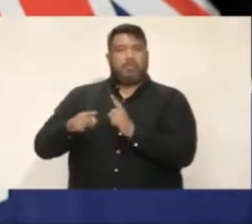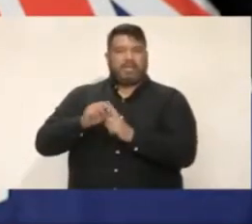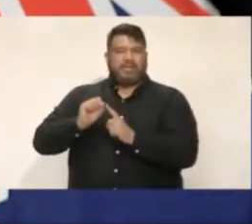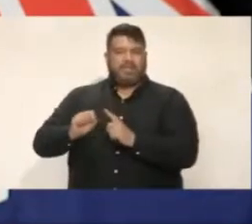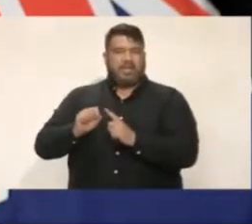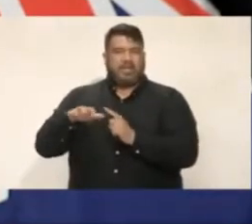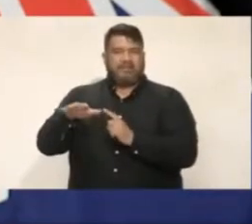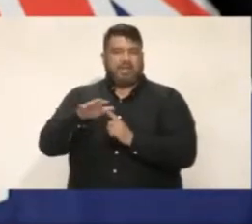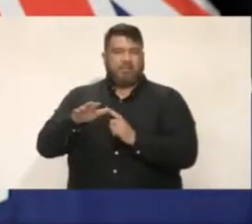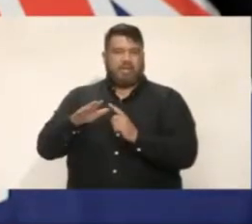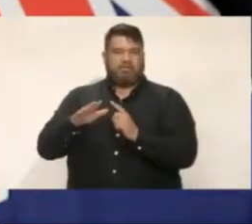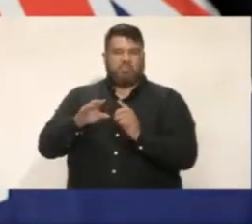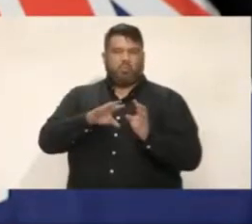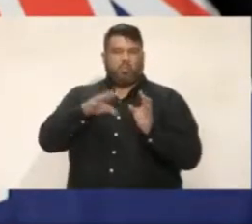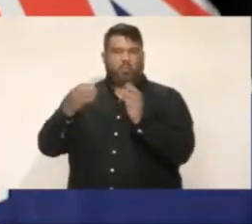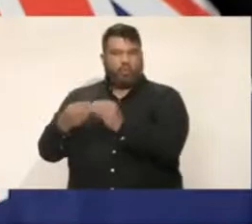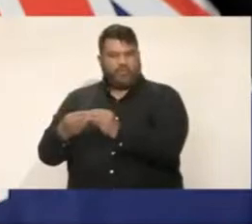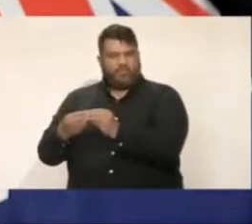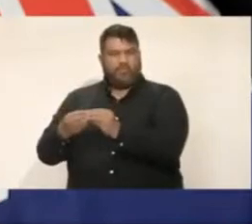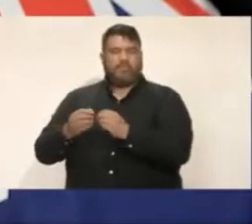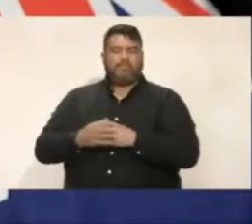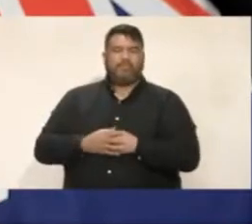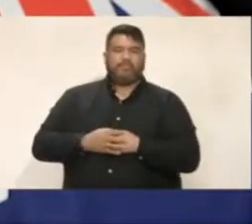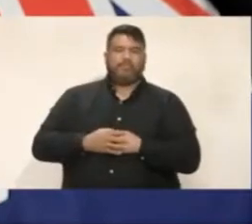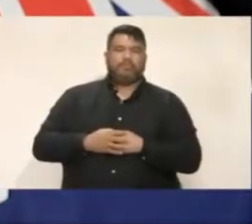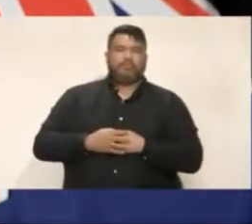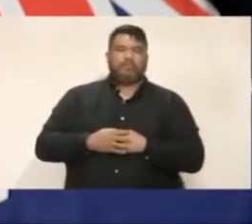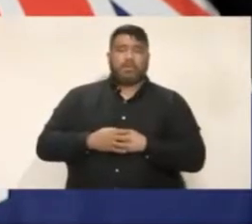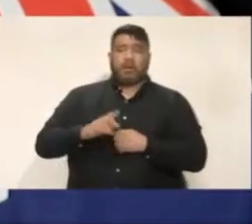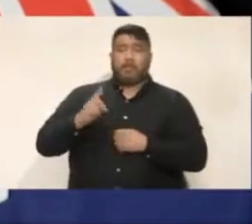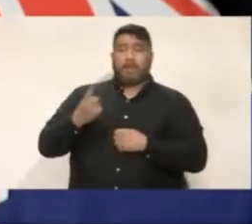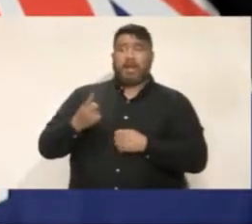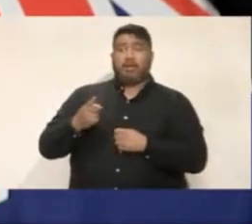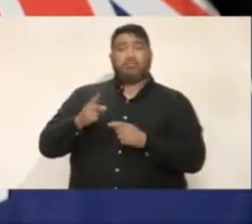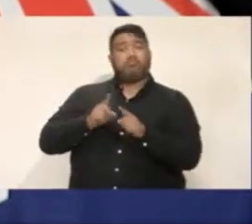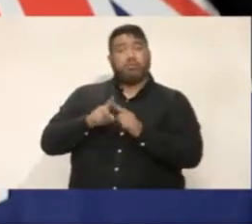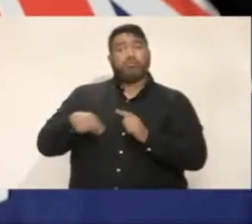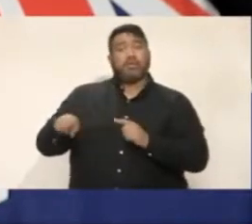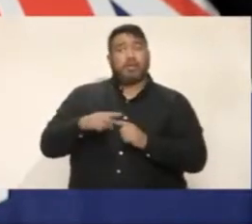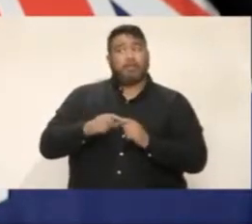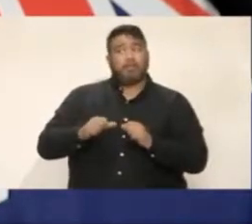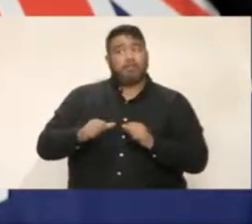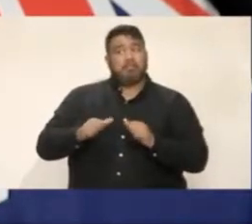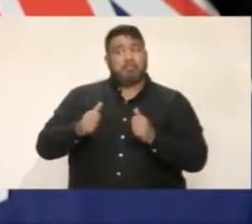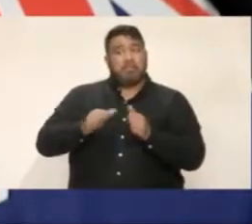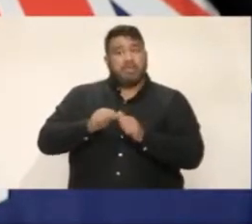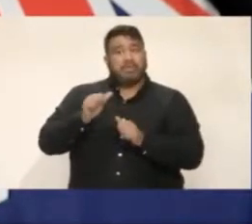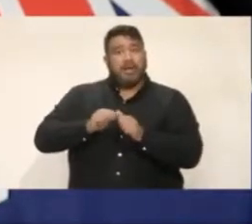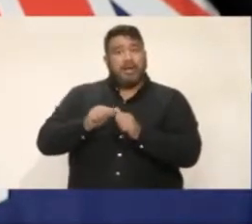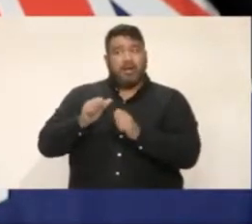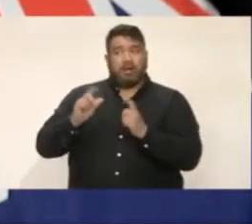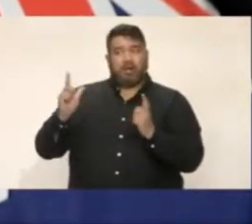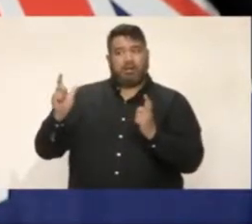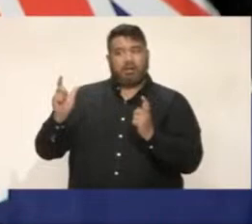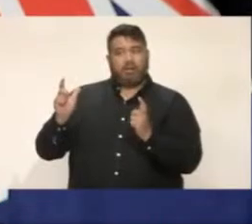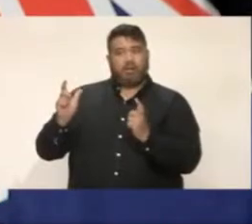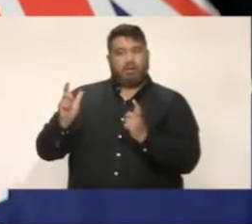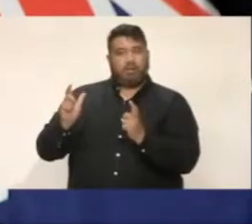household contacts. That number continues to decline as cases recover and reach the end of their isolation